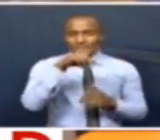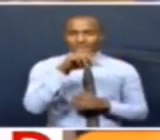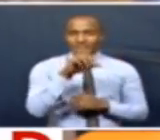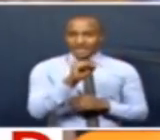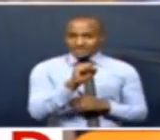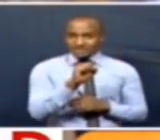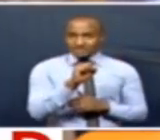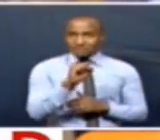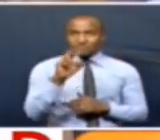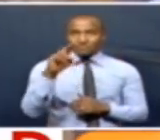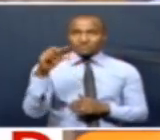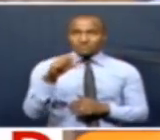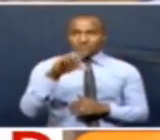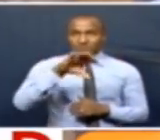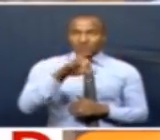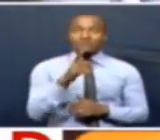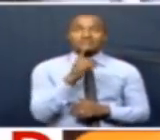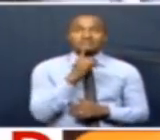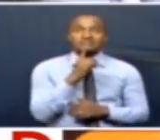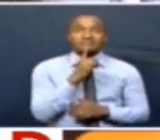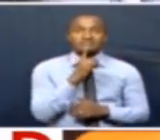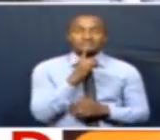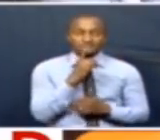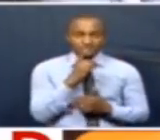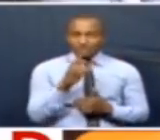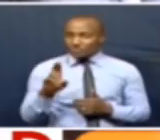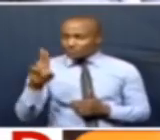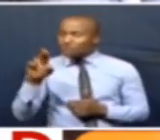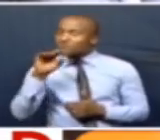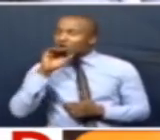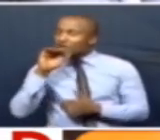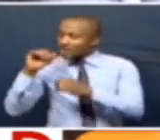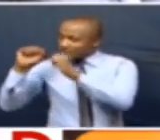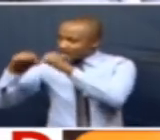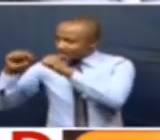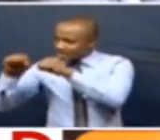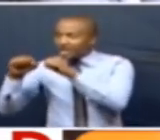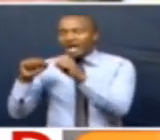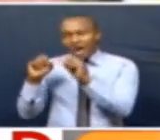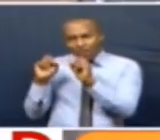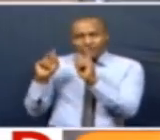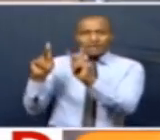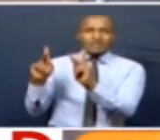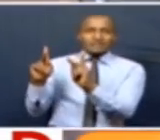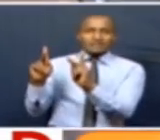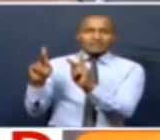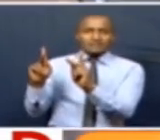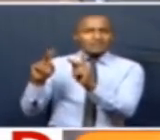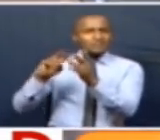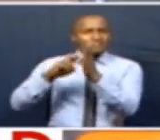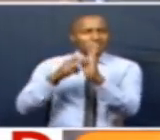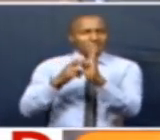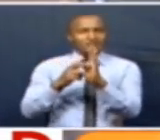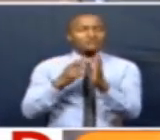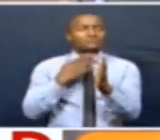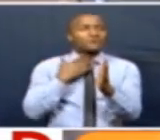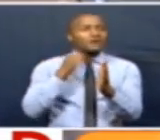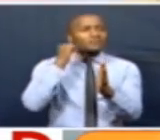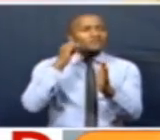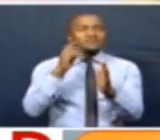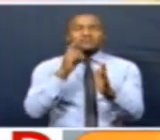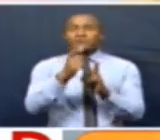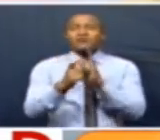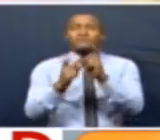Uasin Gishu County, said the Kenyatta-Odinga Unity Pact was not to be misconstrued as an attempt to reward some